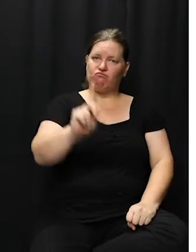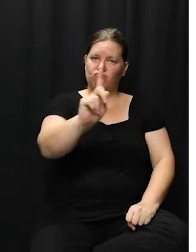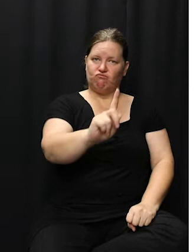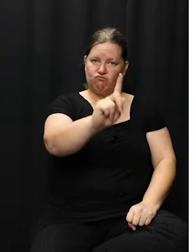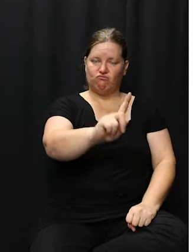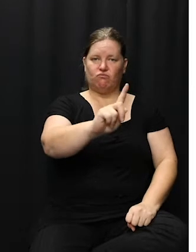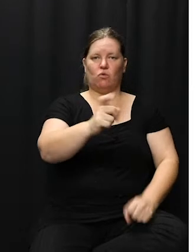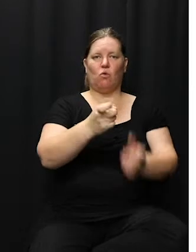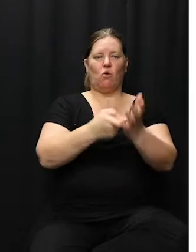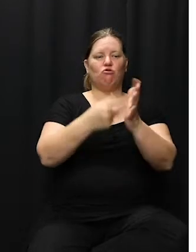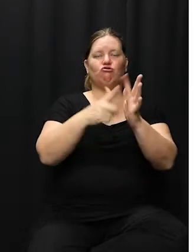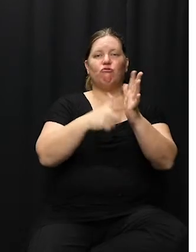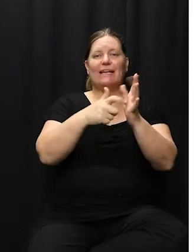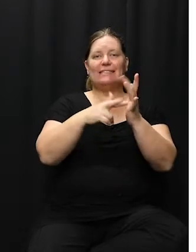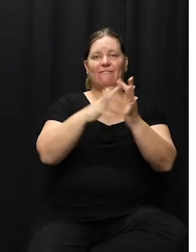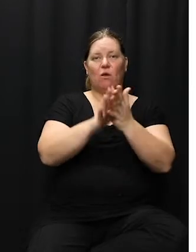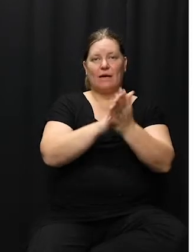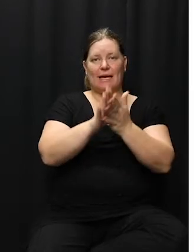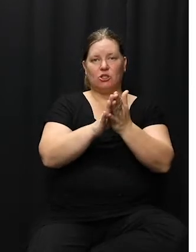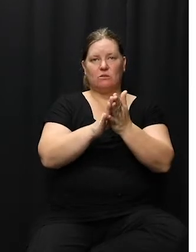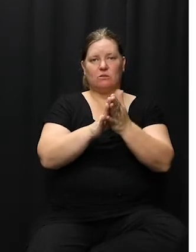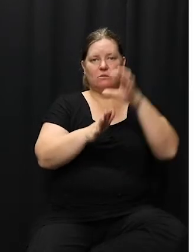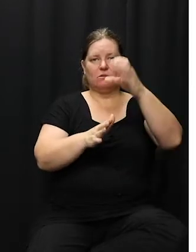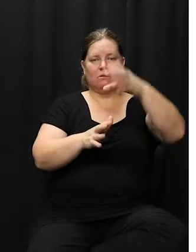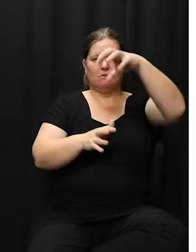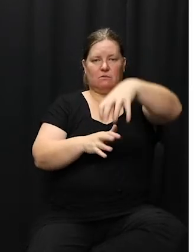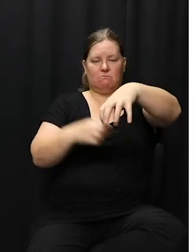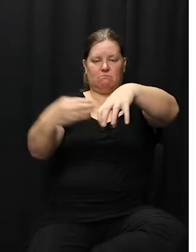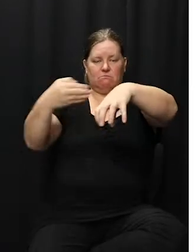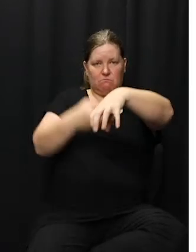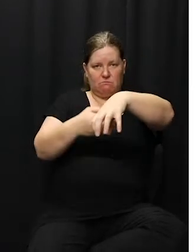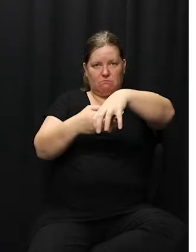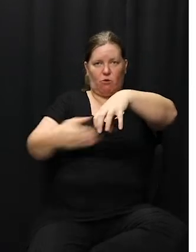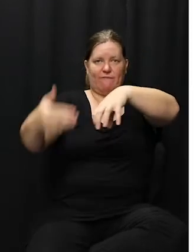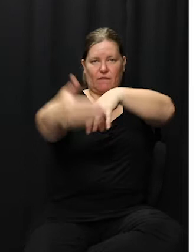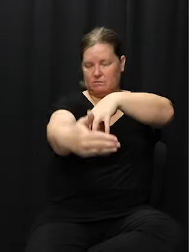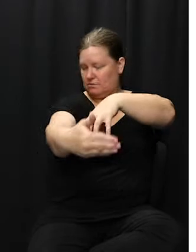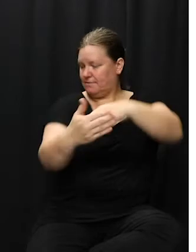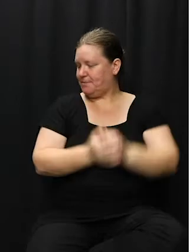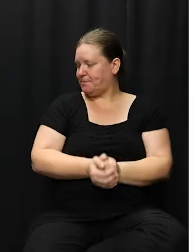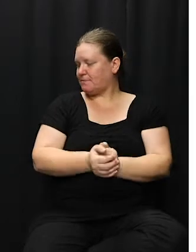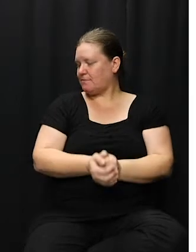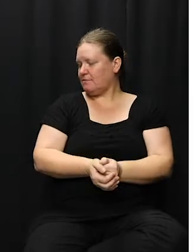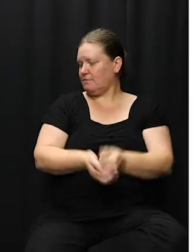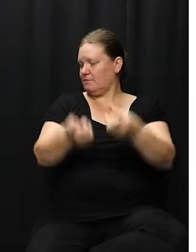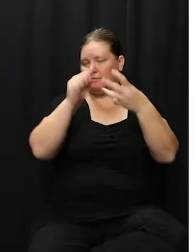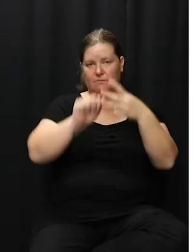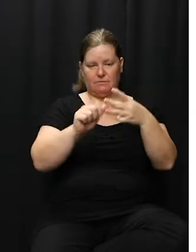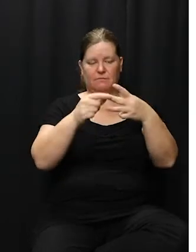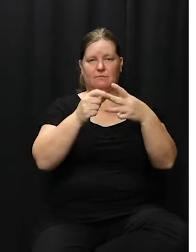walking forward, or you can also show relative location, like something behind something that's placed